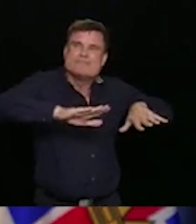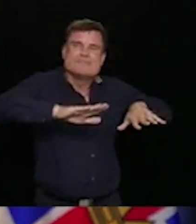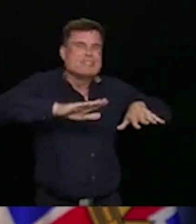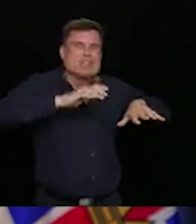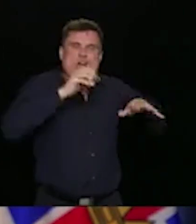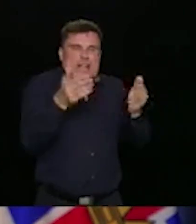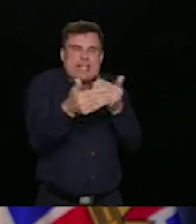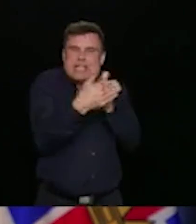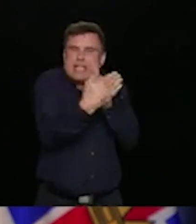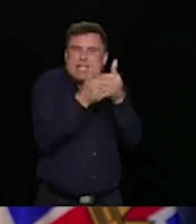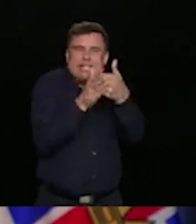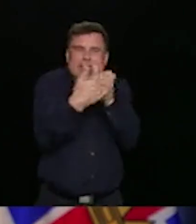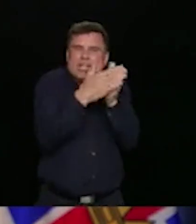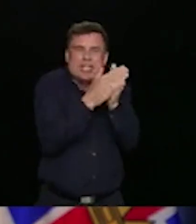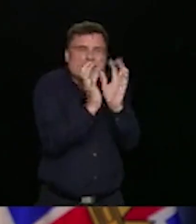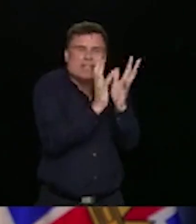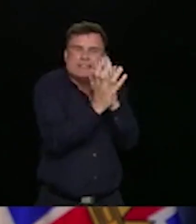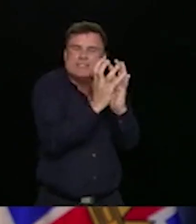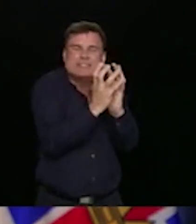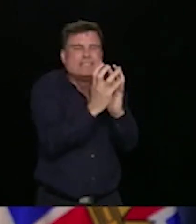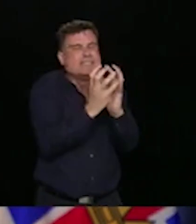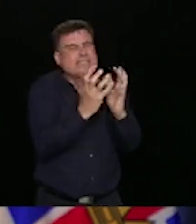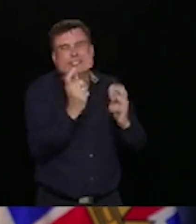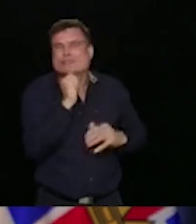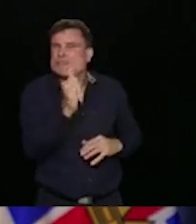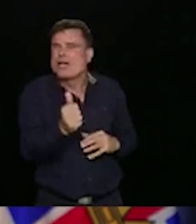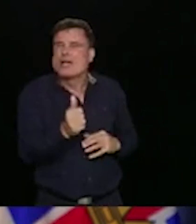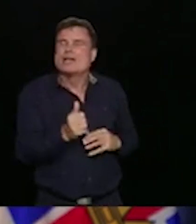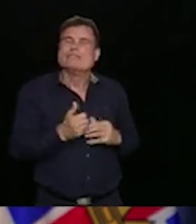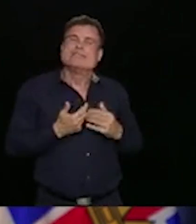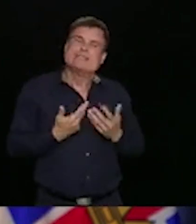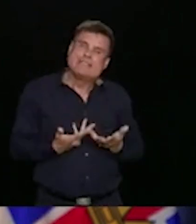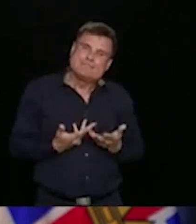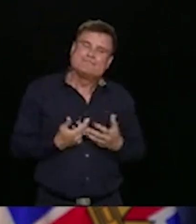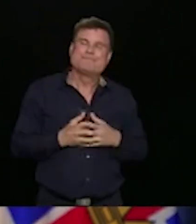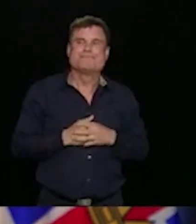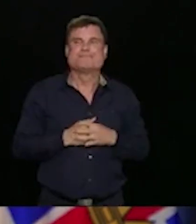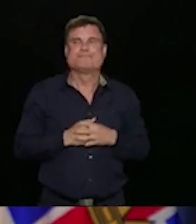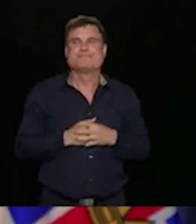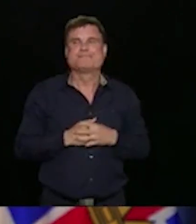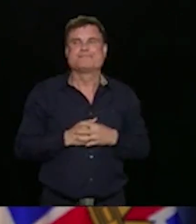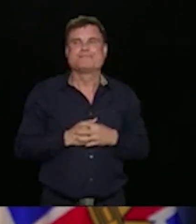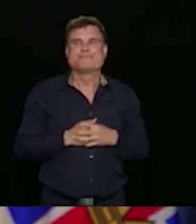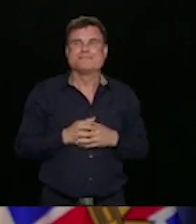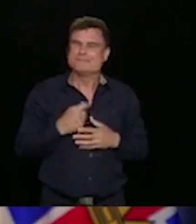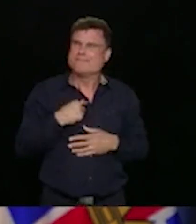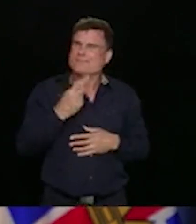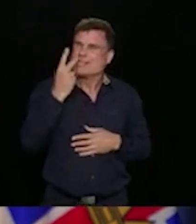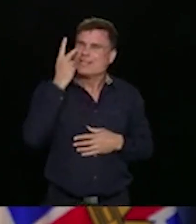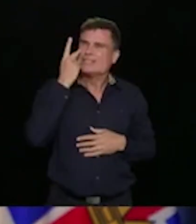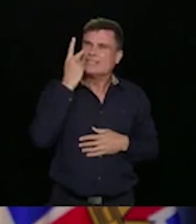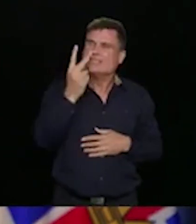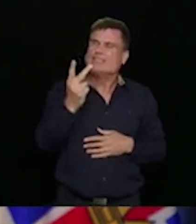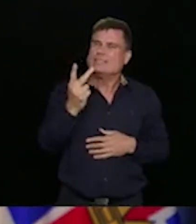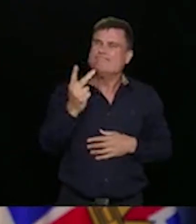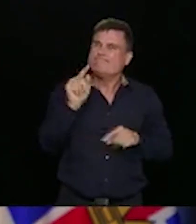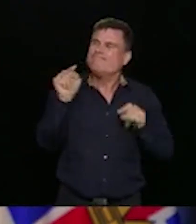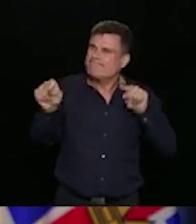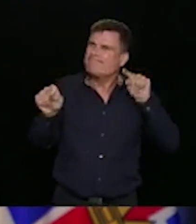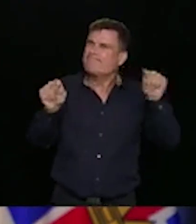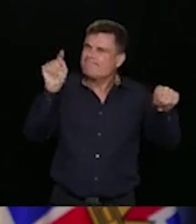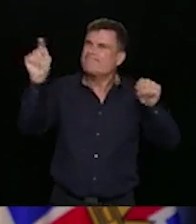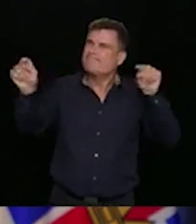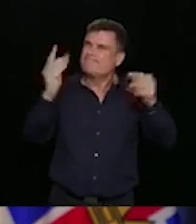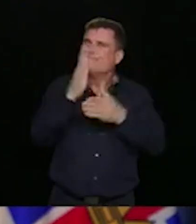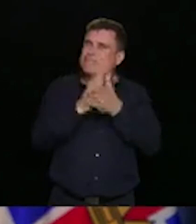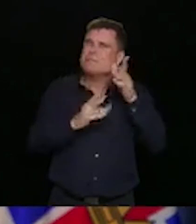thing. But I do still believe, and I see it every single day in the decisions that are being made by young people that